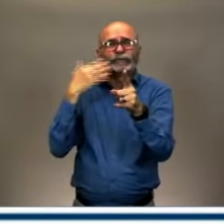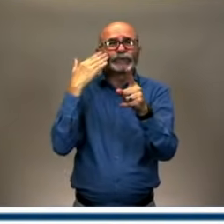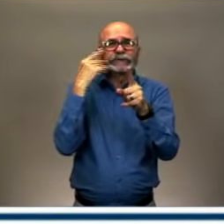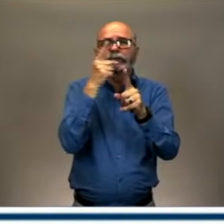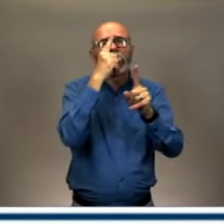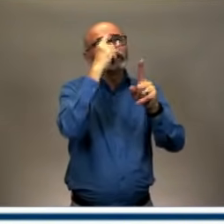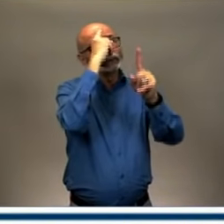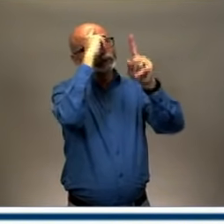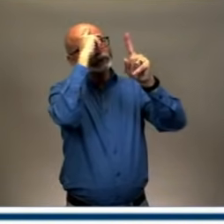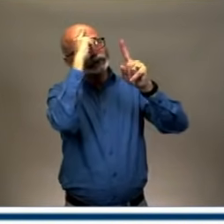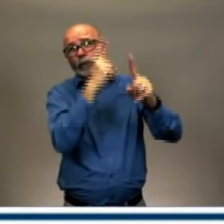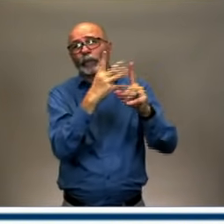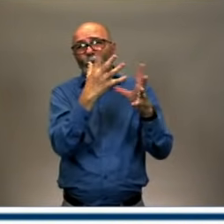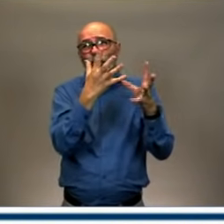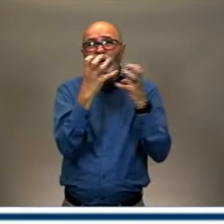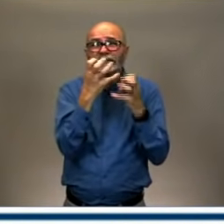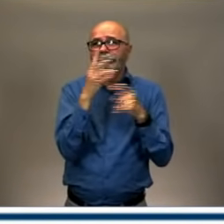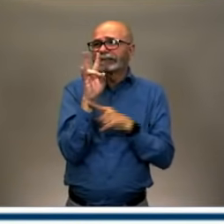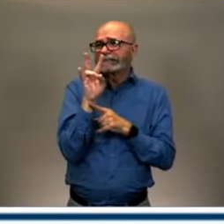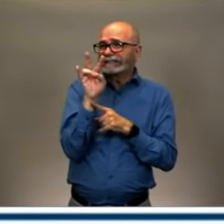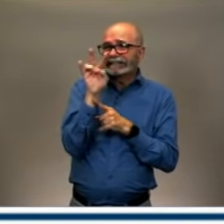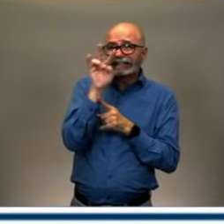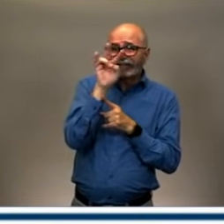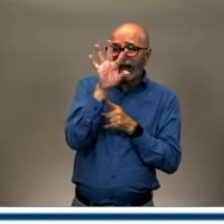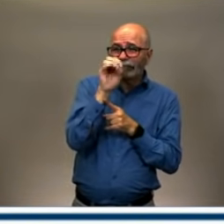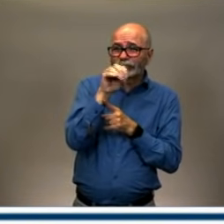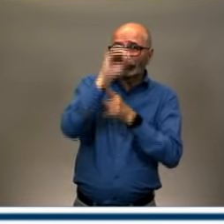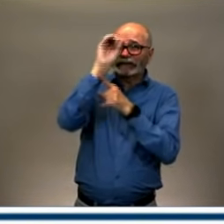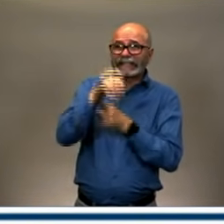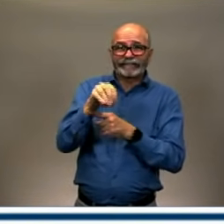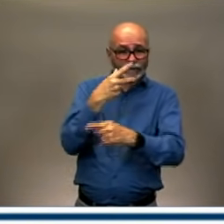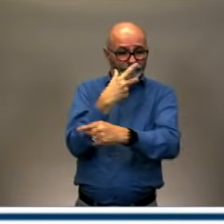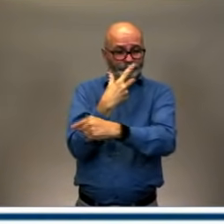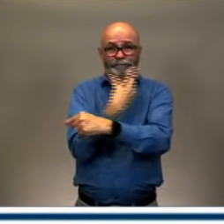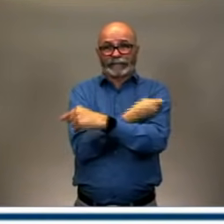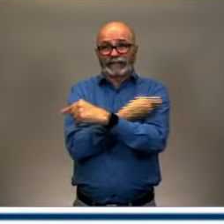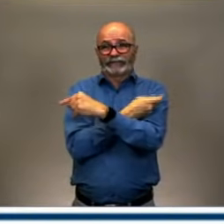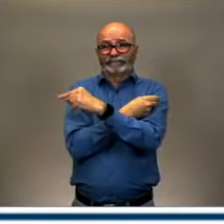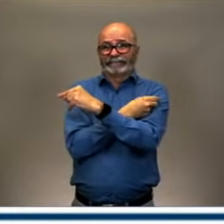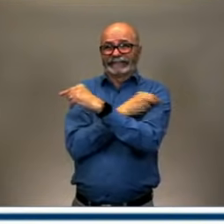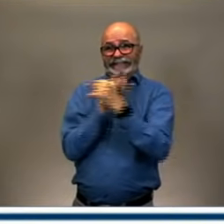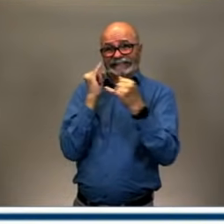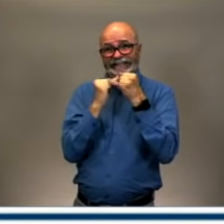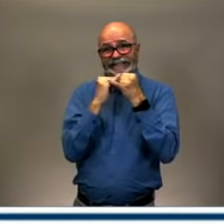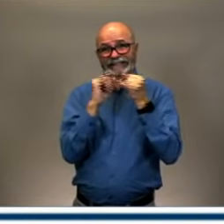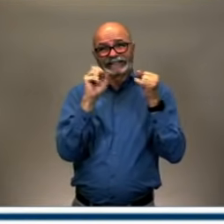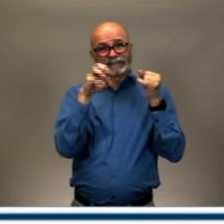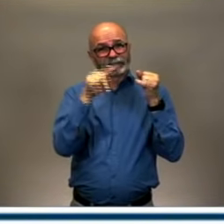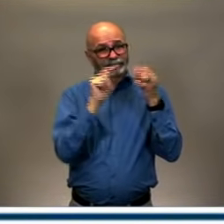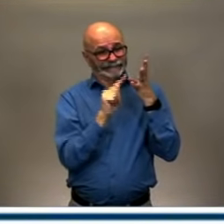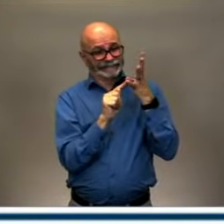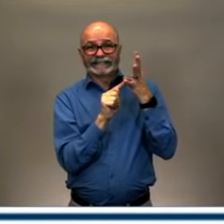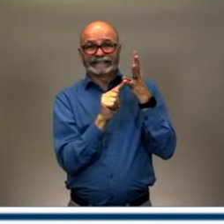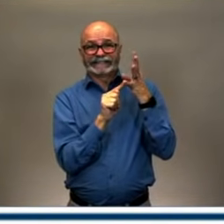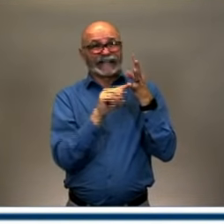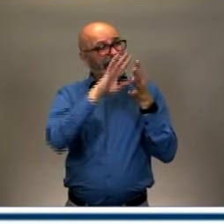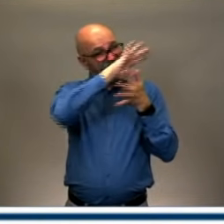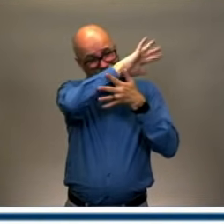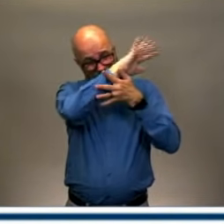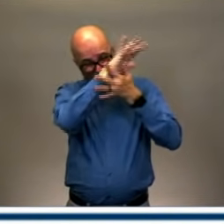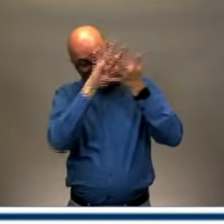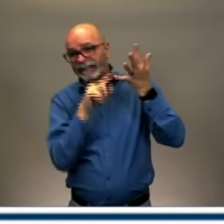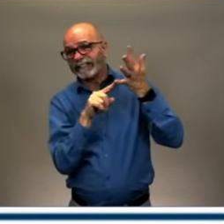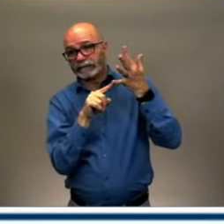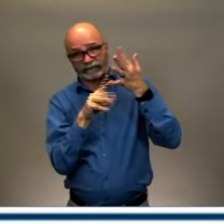of the population vaccinated by the end of September, what are the challenges to getting there and the 10,000 immunizations a day? Is the next